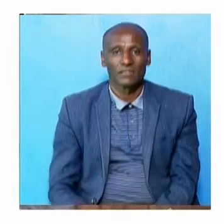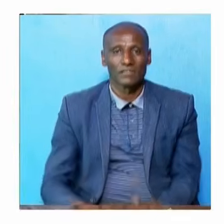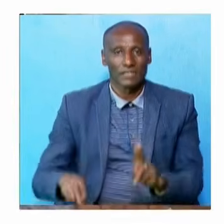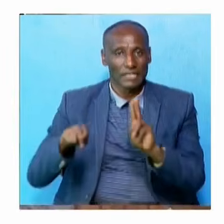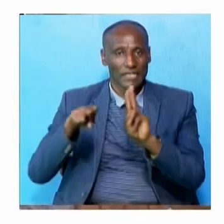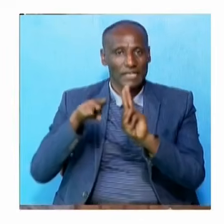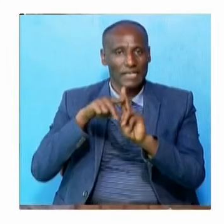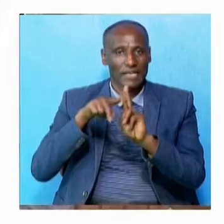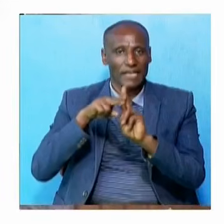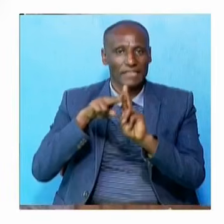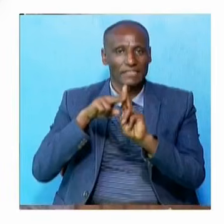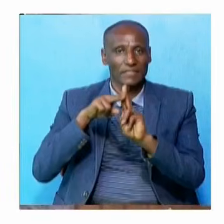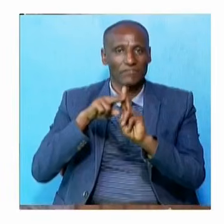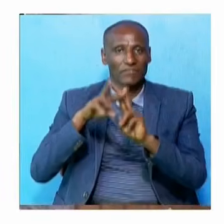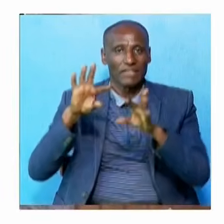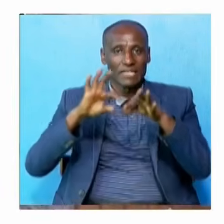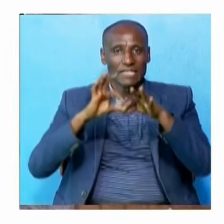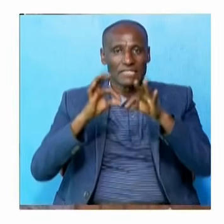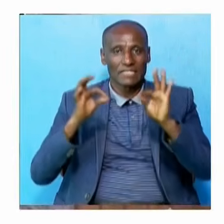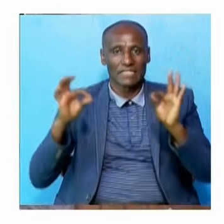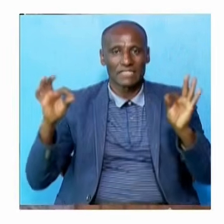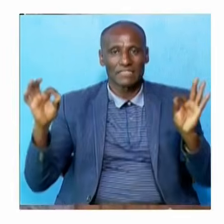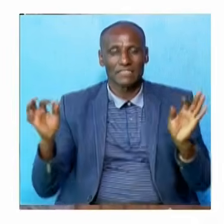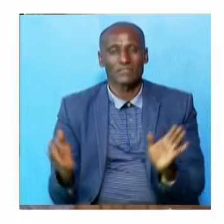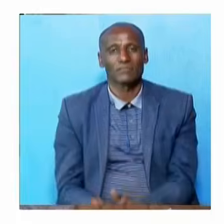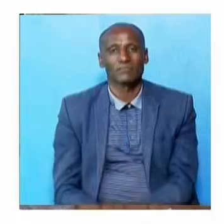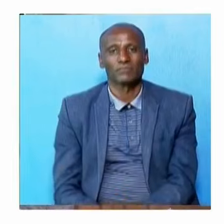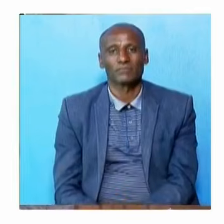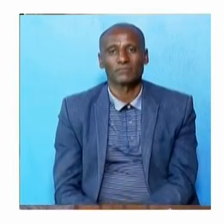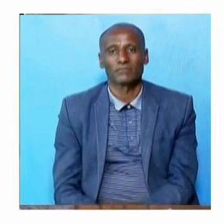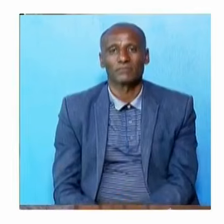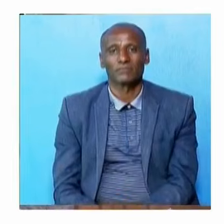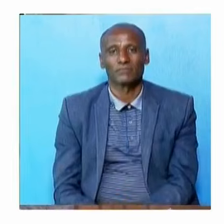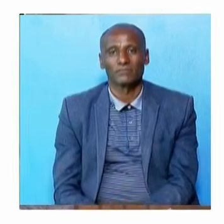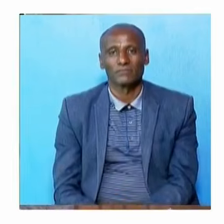Negative sentences.